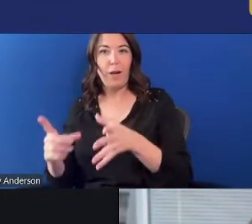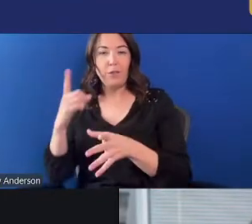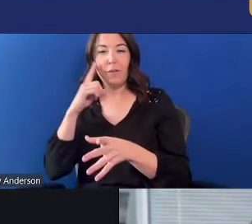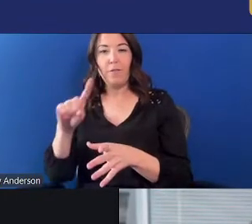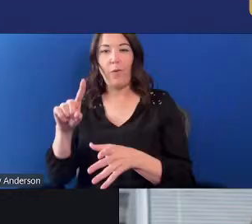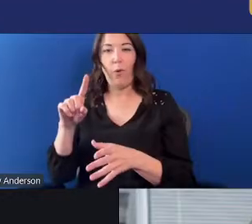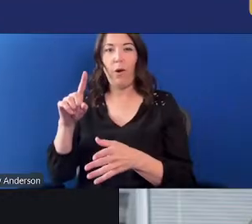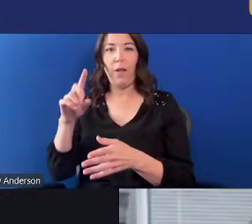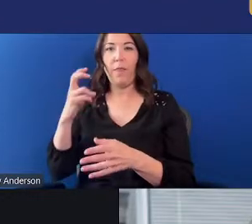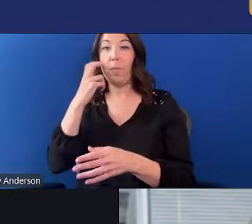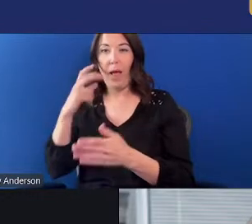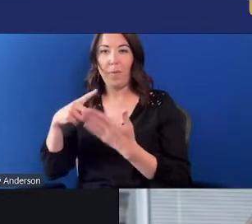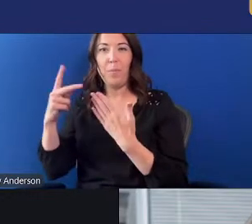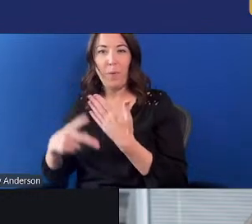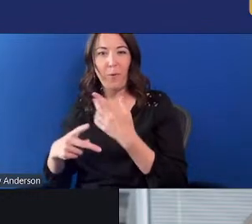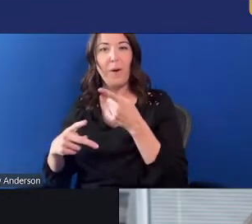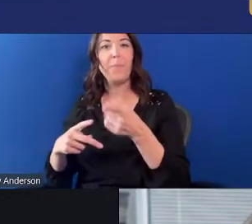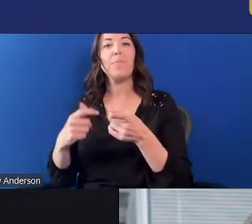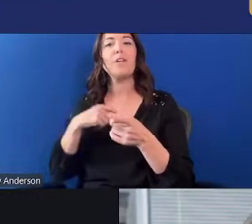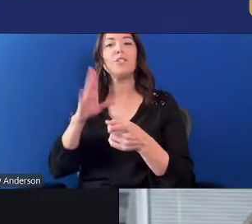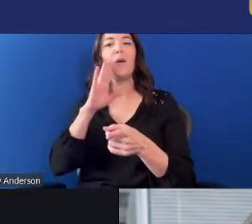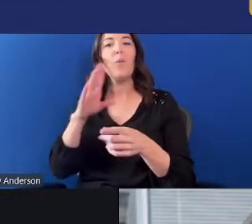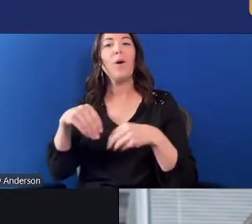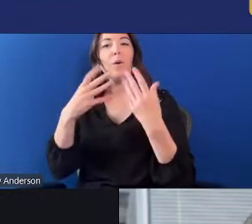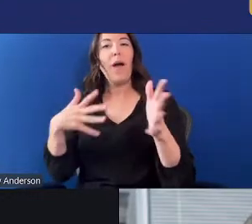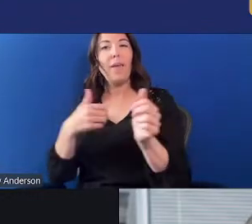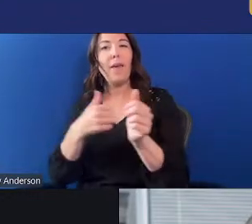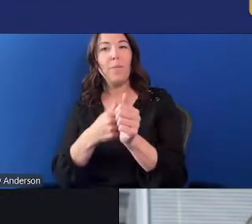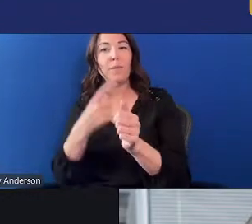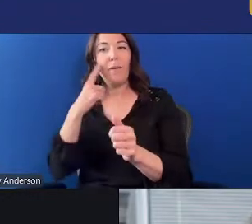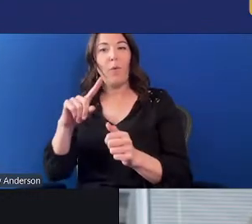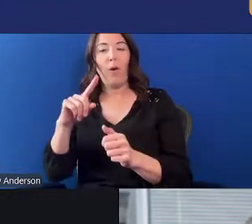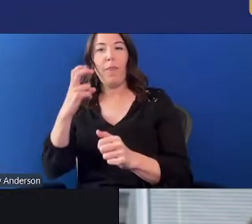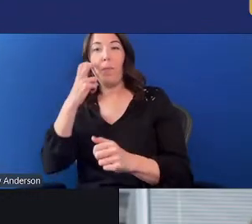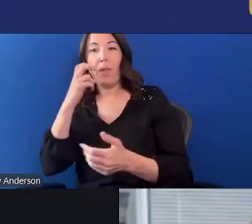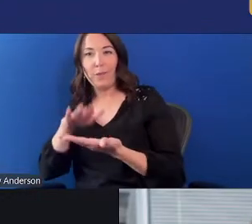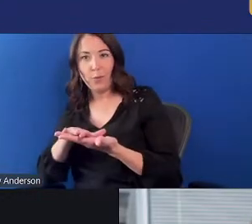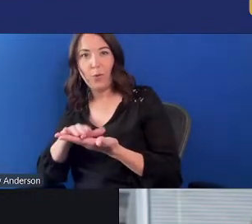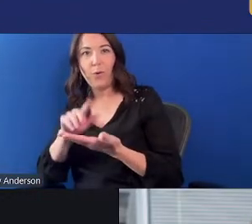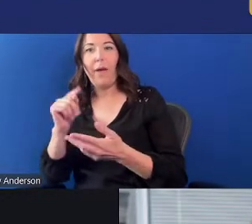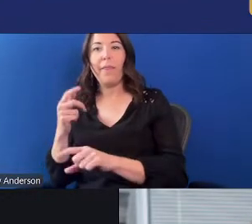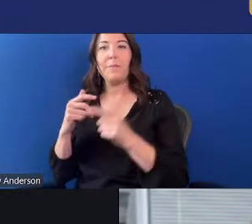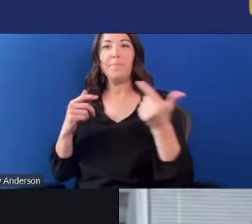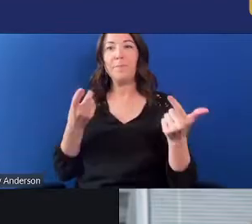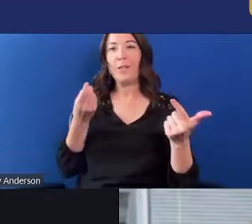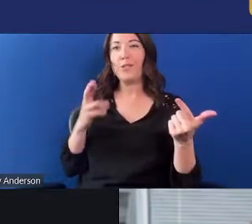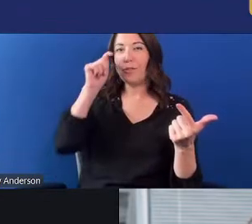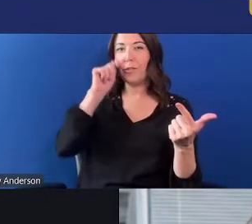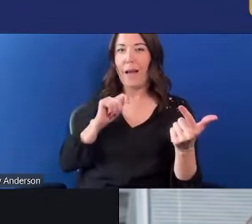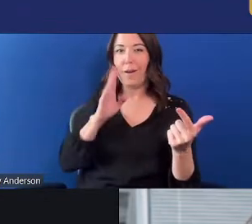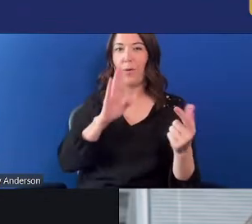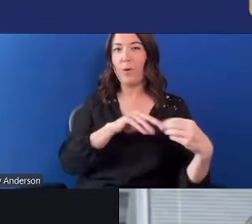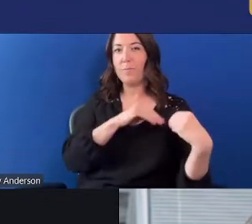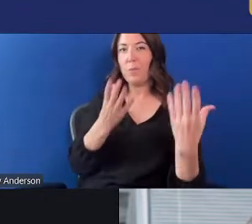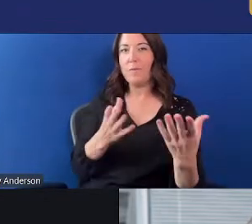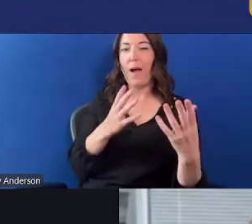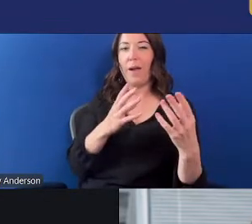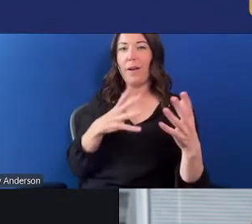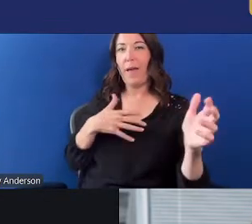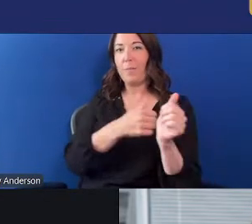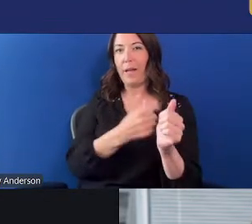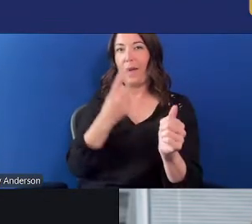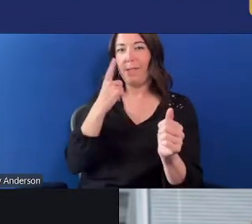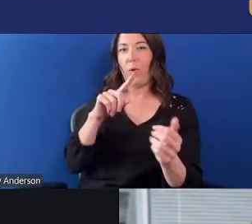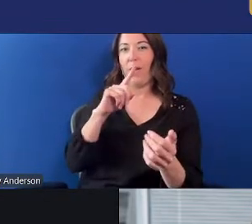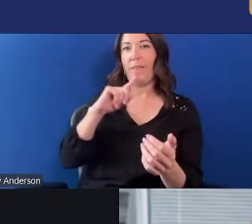Blind, who'll provide an update on Schools for the Deaf and Blind, and then subsequent to that, Dr. Tanner will provide an update on our Schools for the